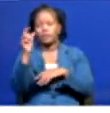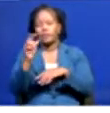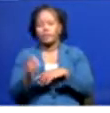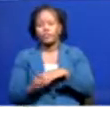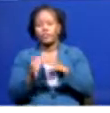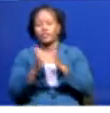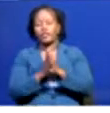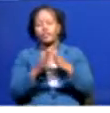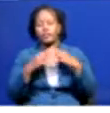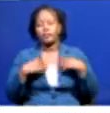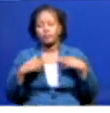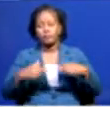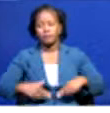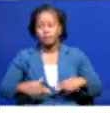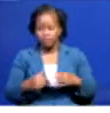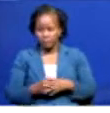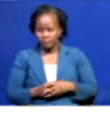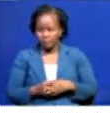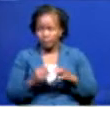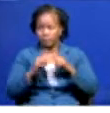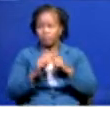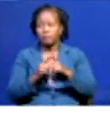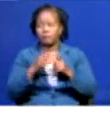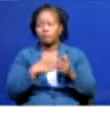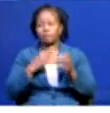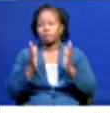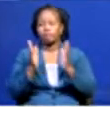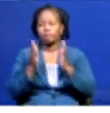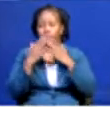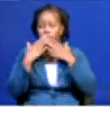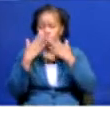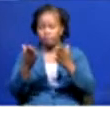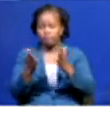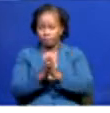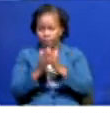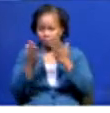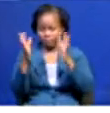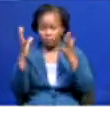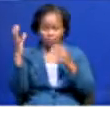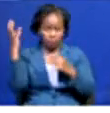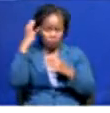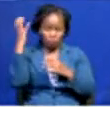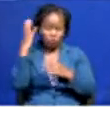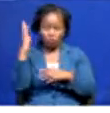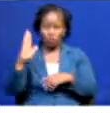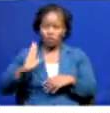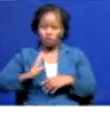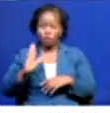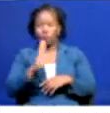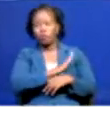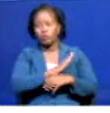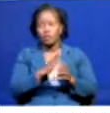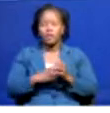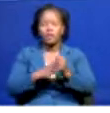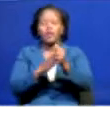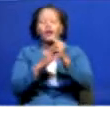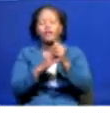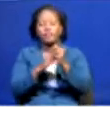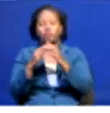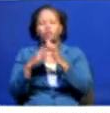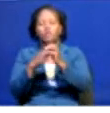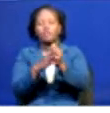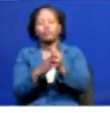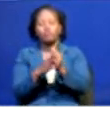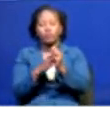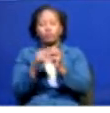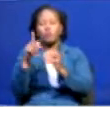to humanity. I also congratulate the College Advisory Board under the stewardship of Principal Secretary for Public